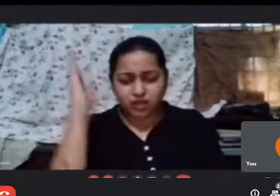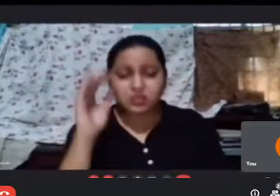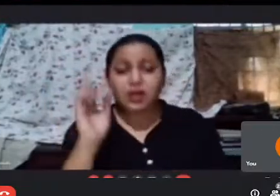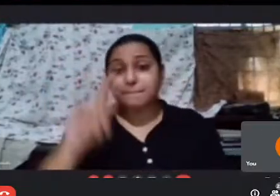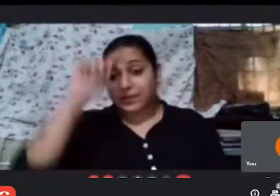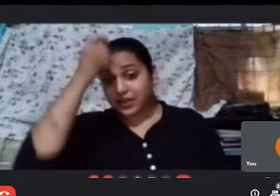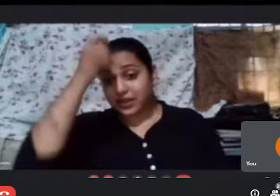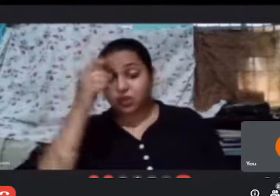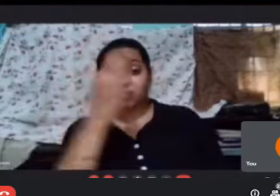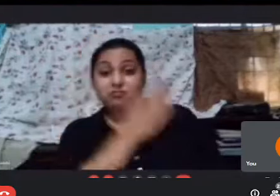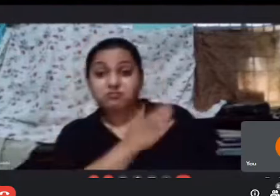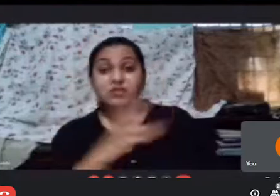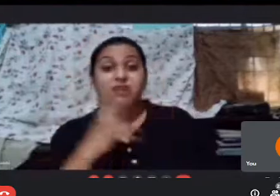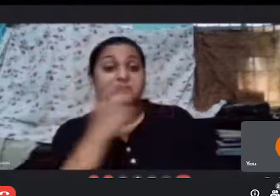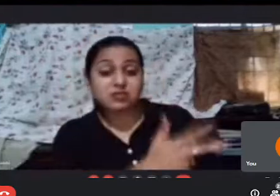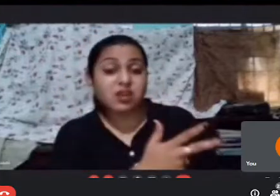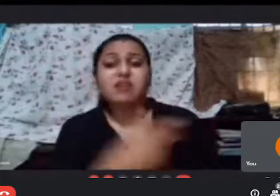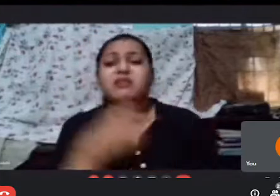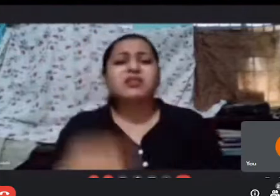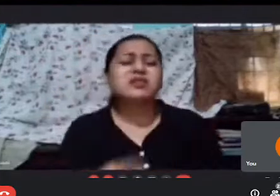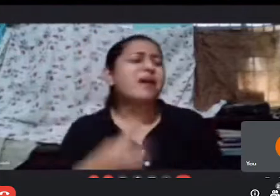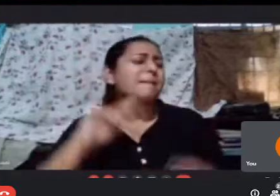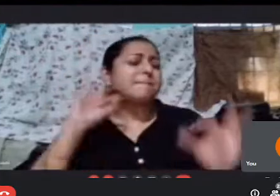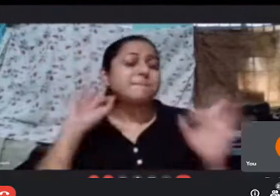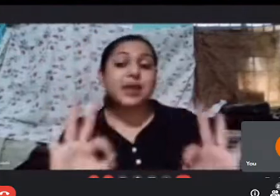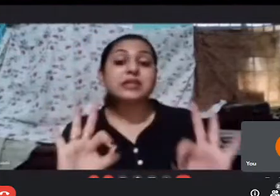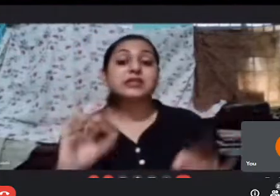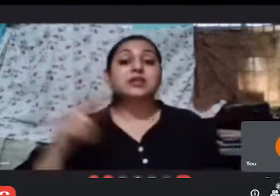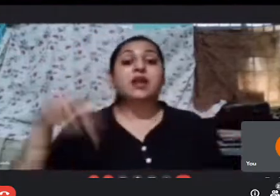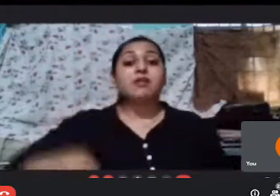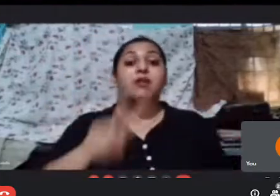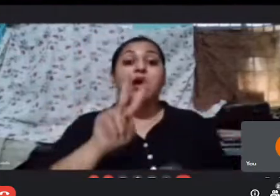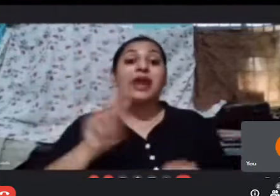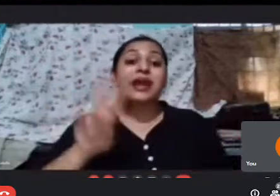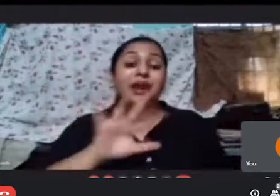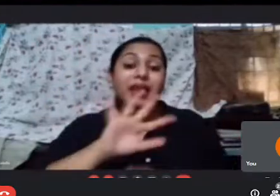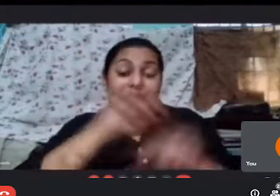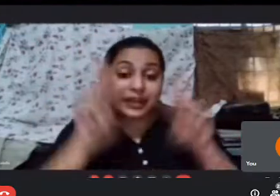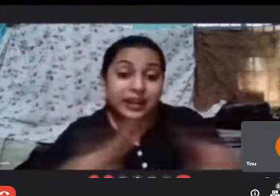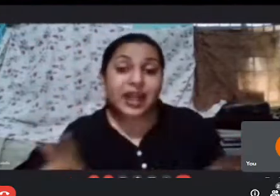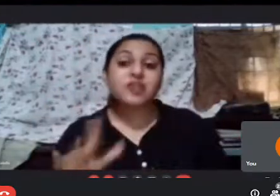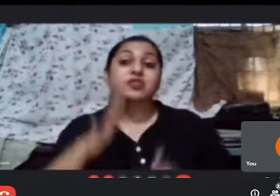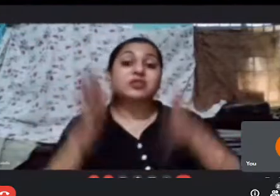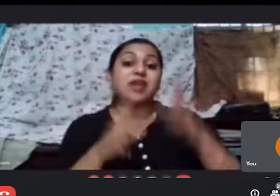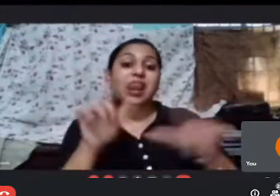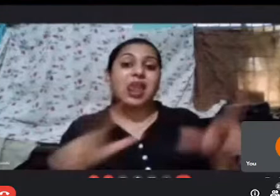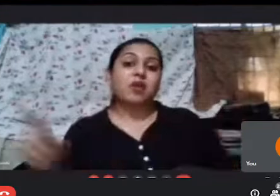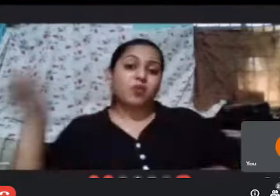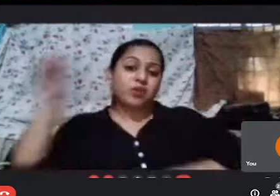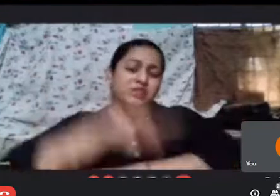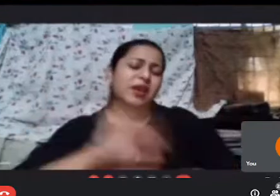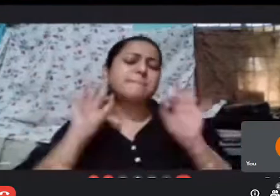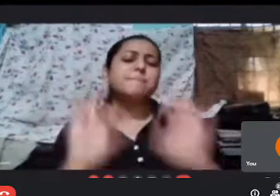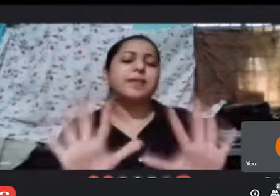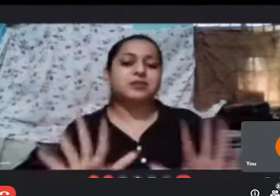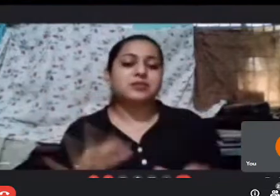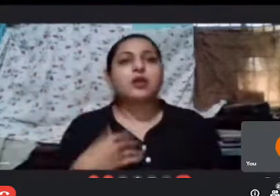very appropriate to have it on the International Day of Sign Language Day, we have scheduled it for